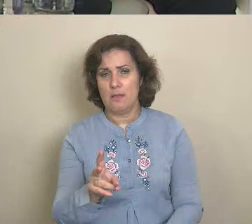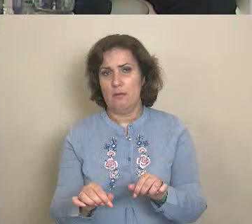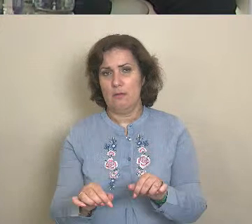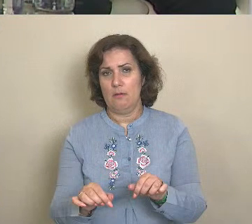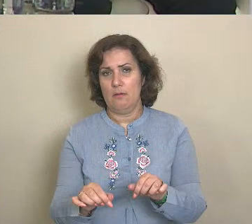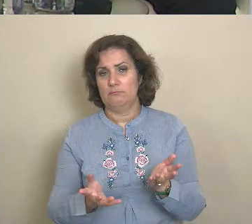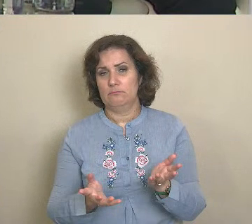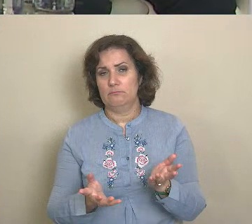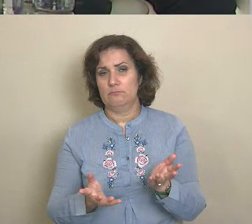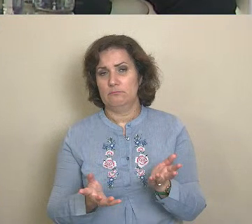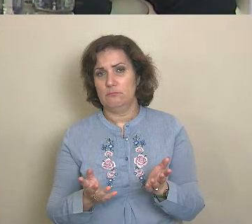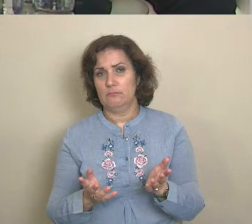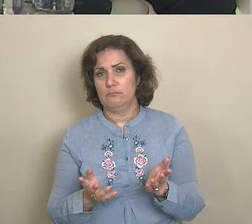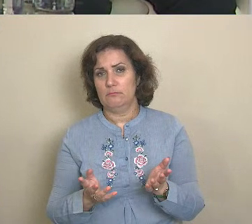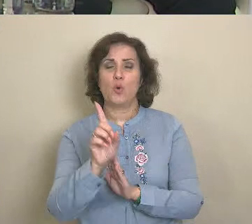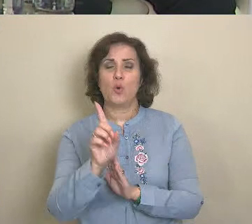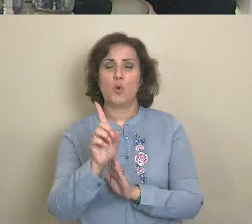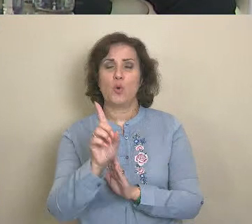city TSC